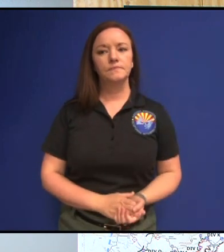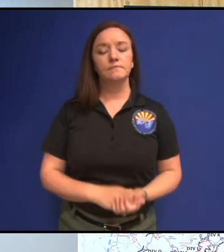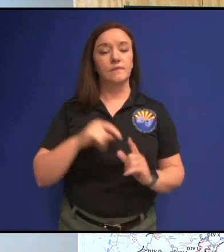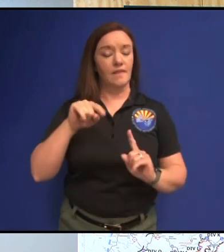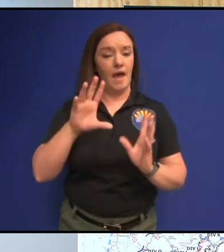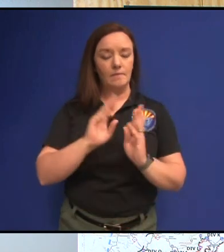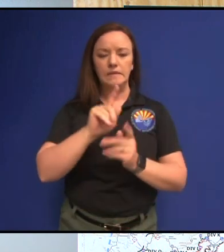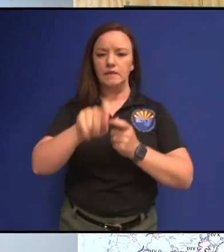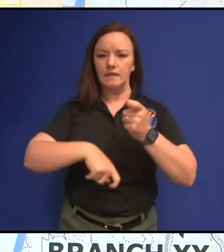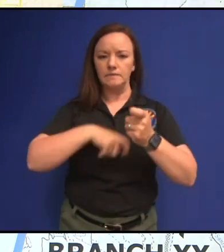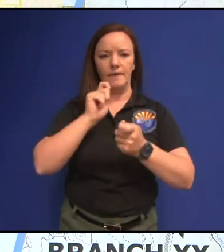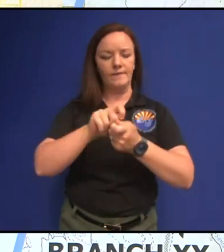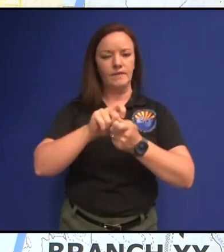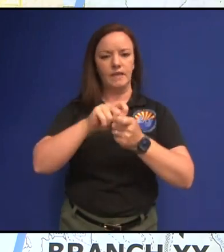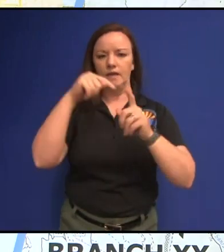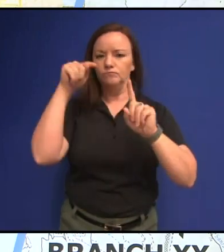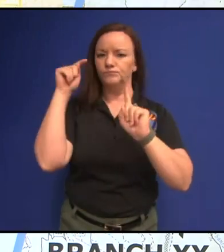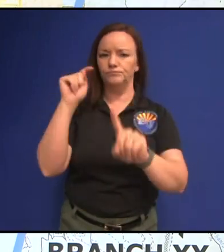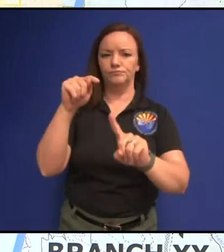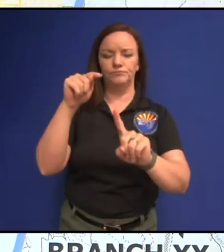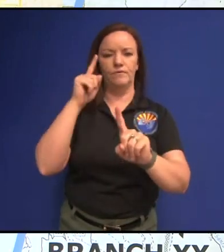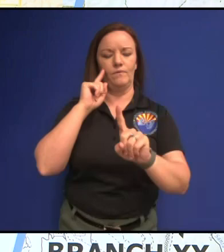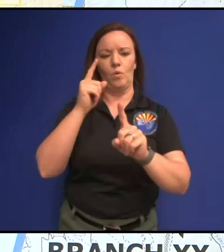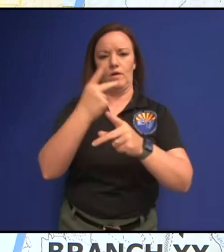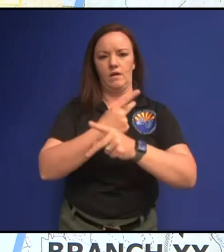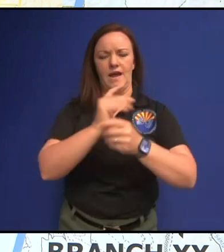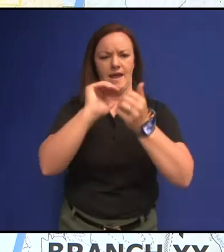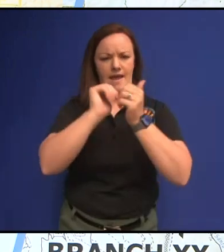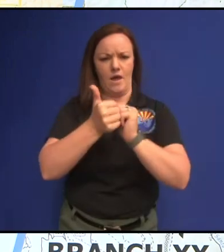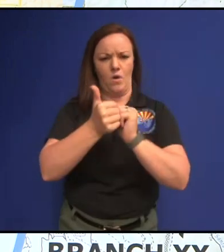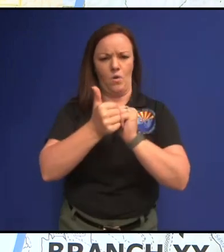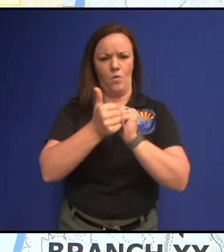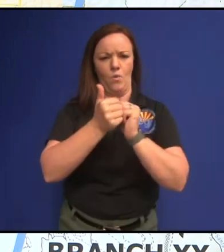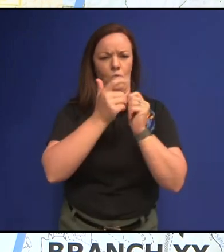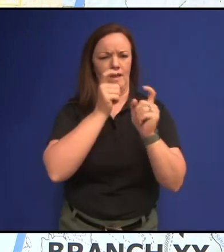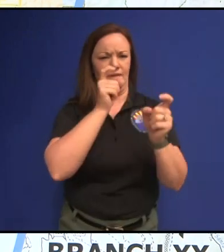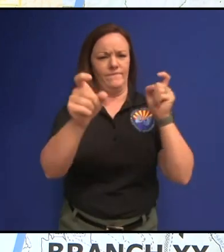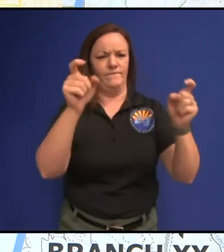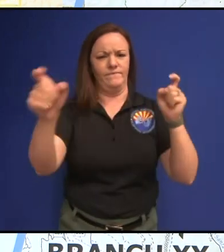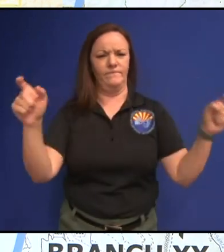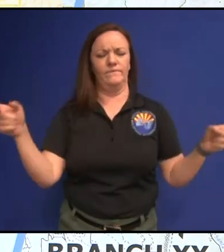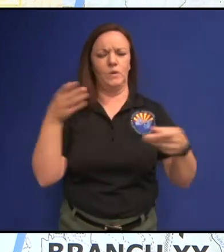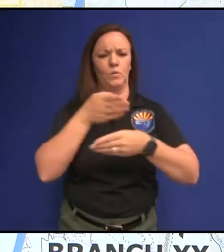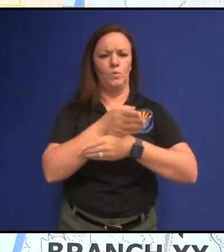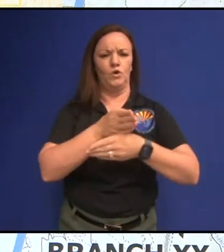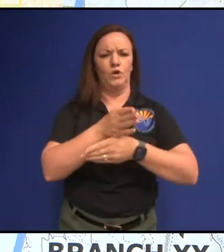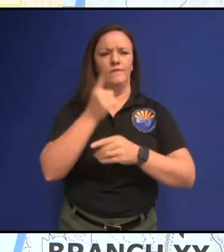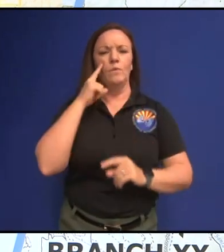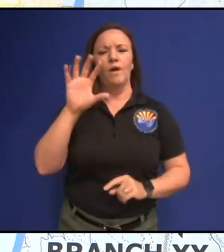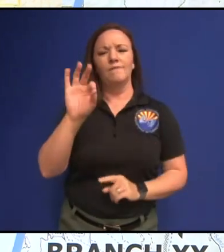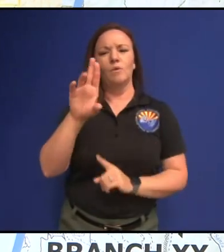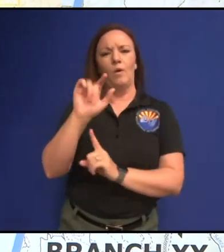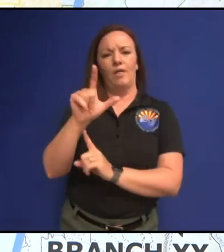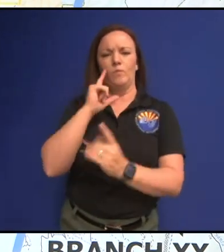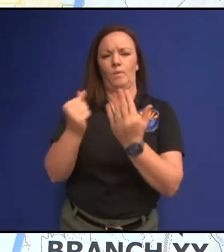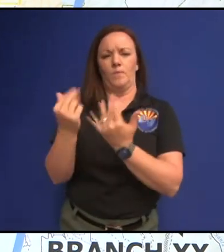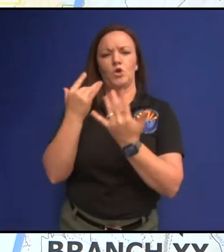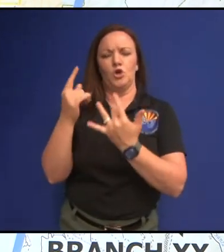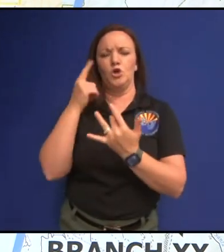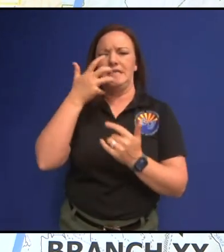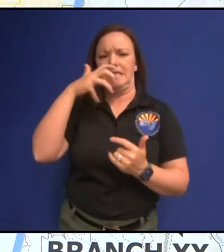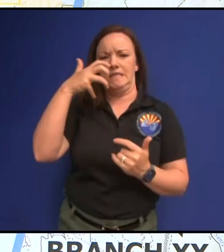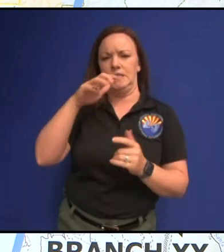out some more of those logistics about how we're going to get that fuel wood delivered to the communities and what role each one of the different